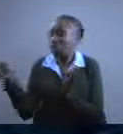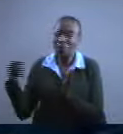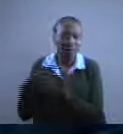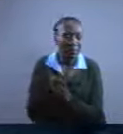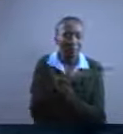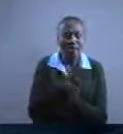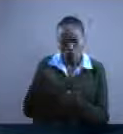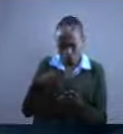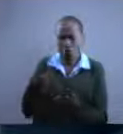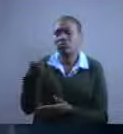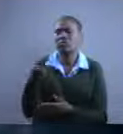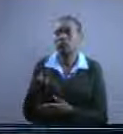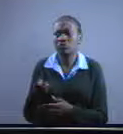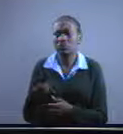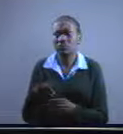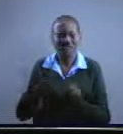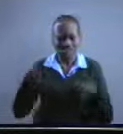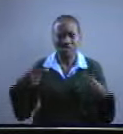allowed.